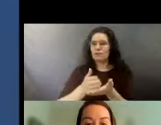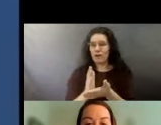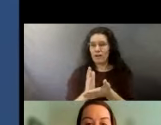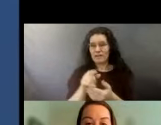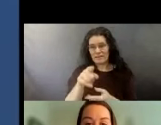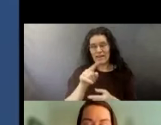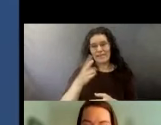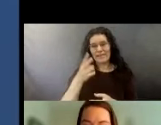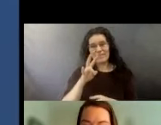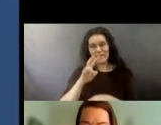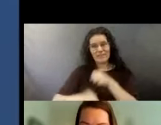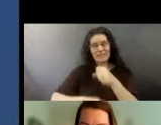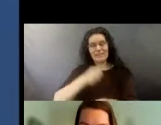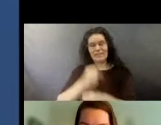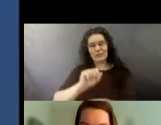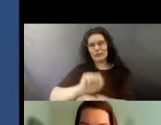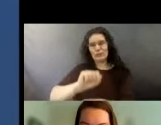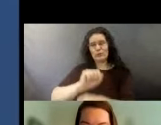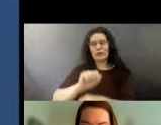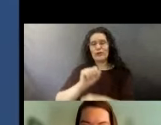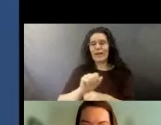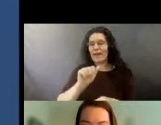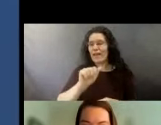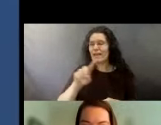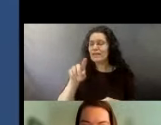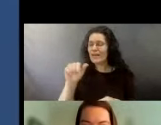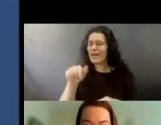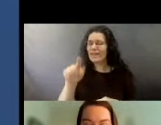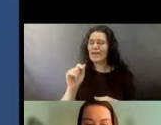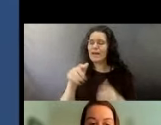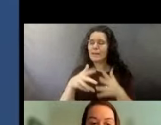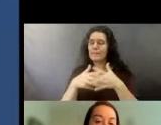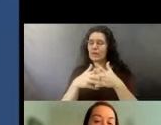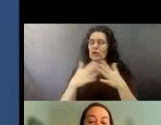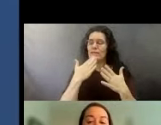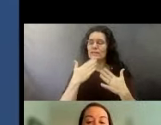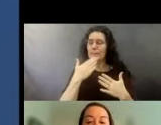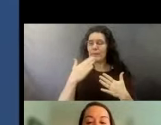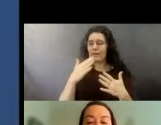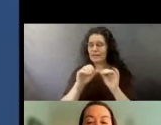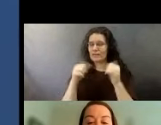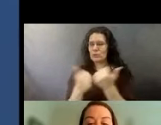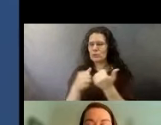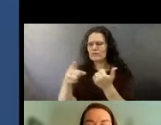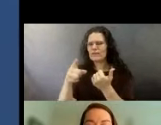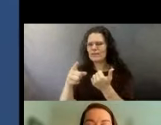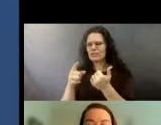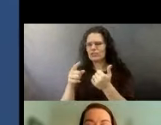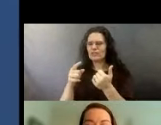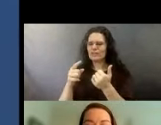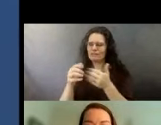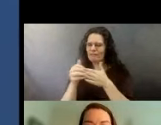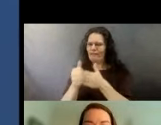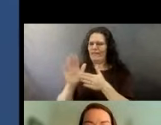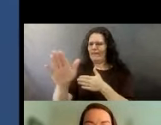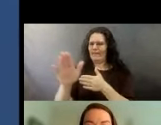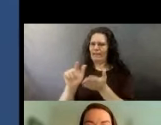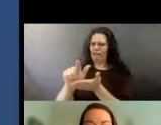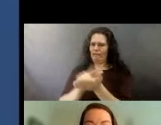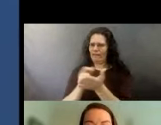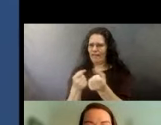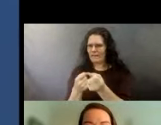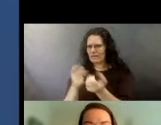years at the ADA, the American Diabetes Association, to help them build and lead their legal advocacy program. So